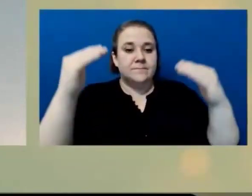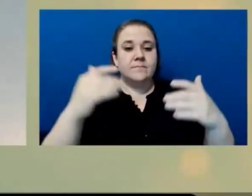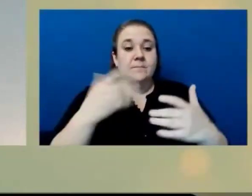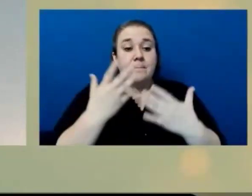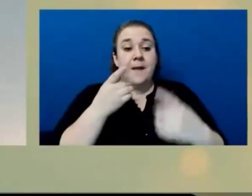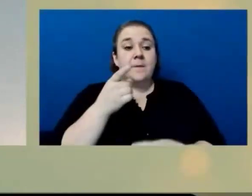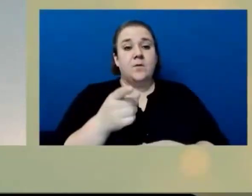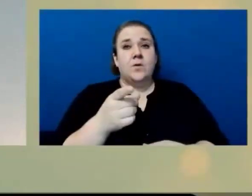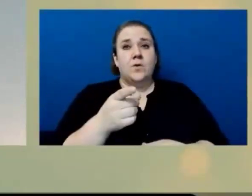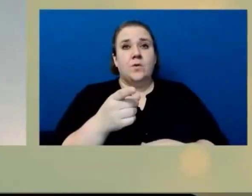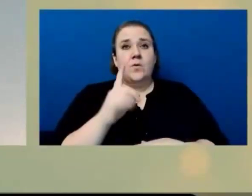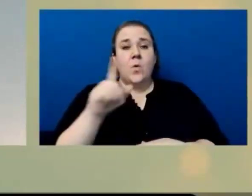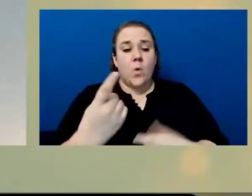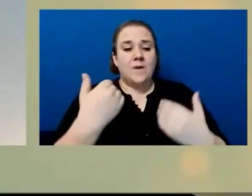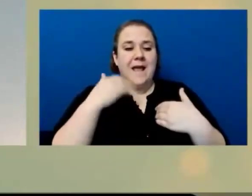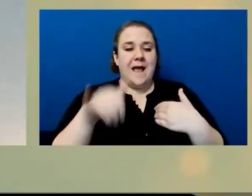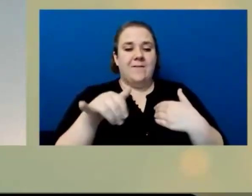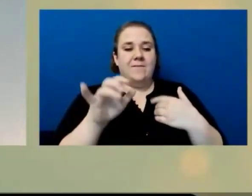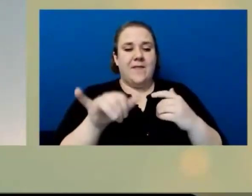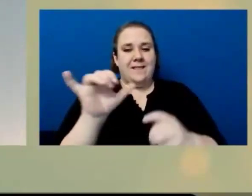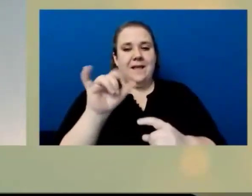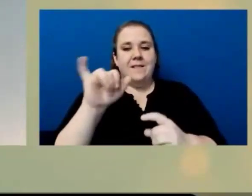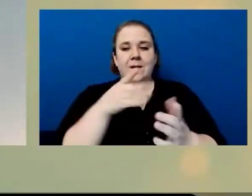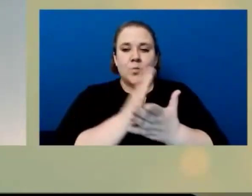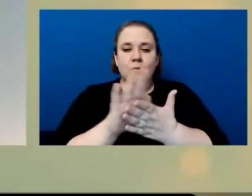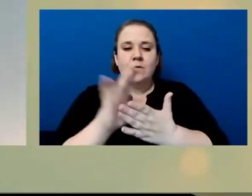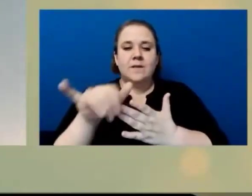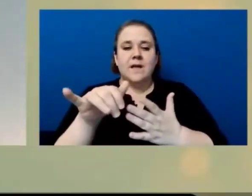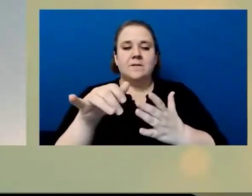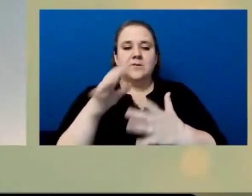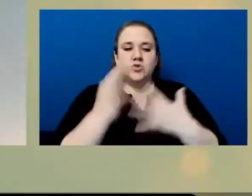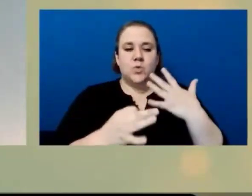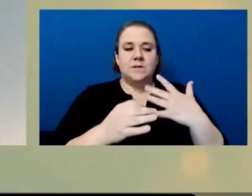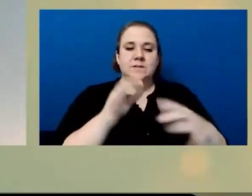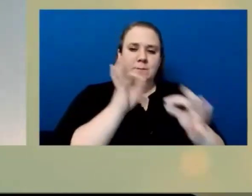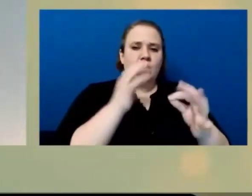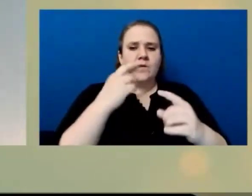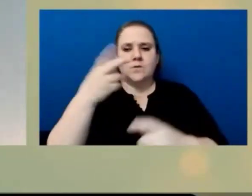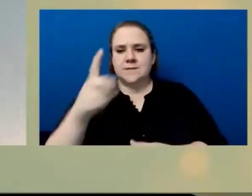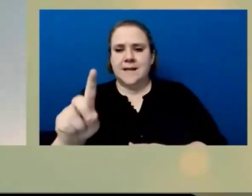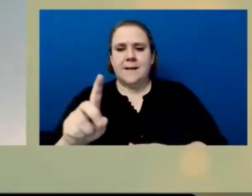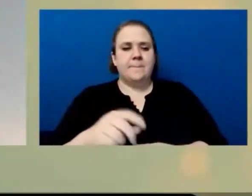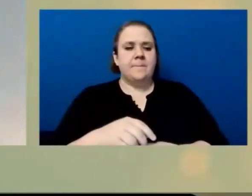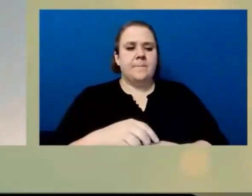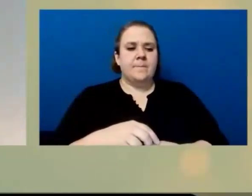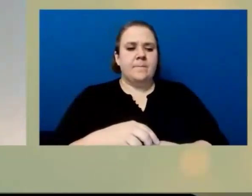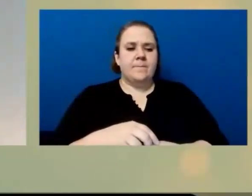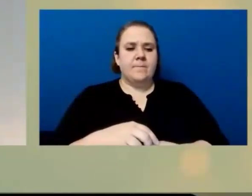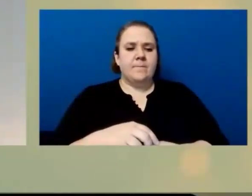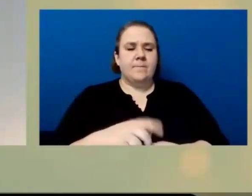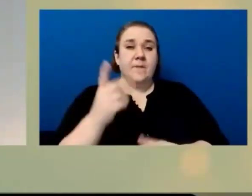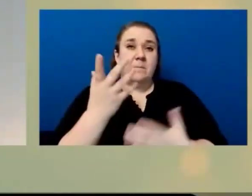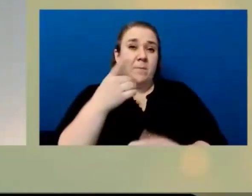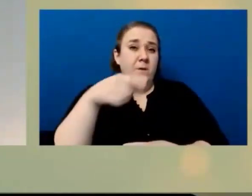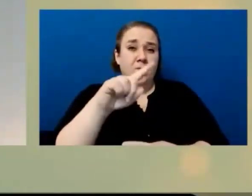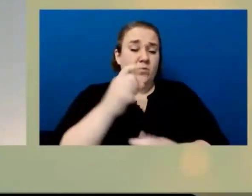Because maybe you're afraid that they're on to you. Your congregation, your friends, your colleagues,